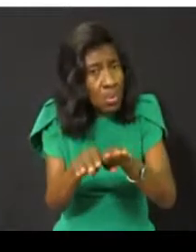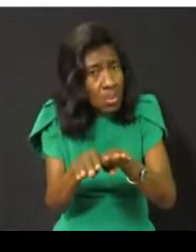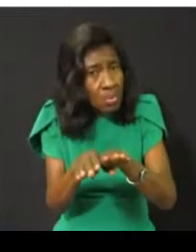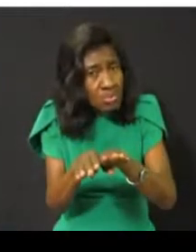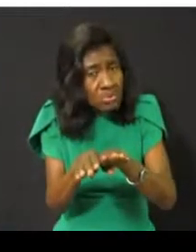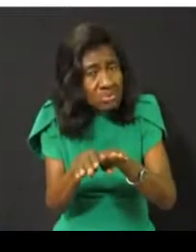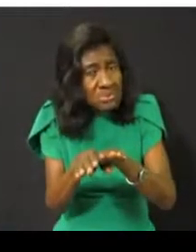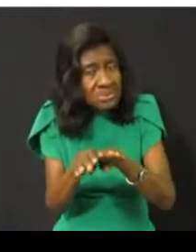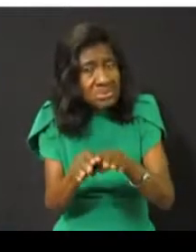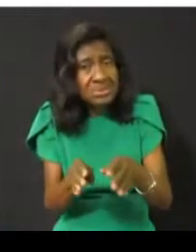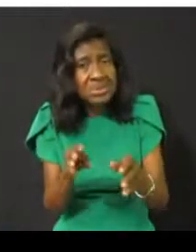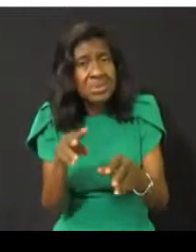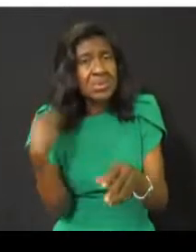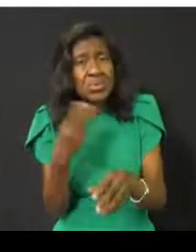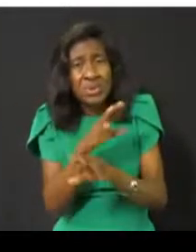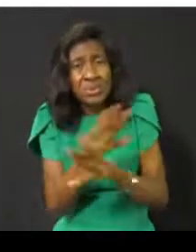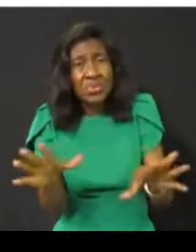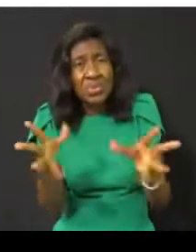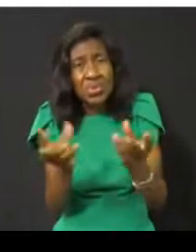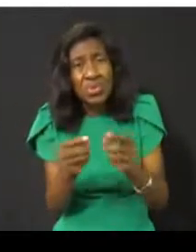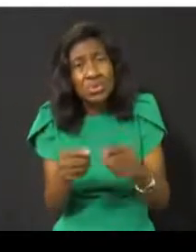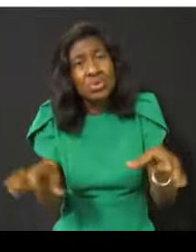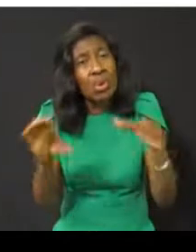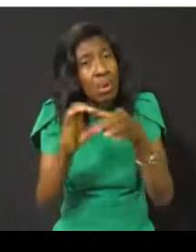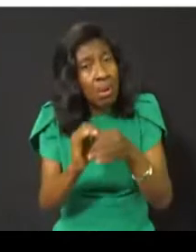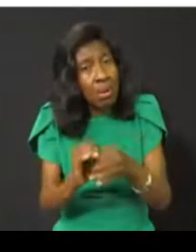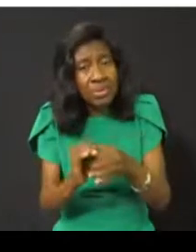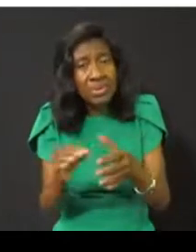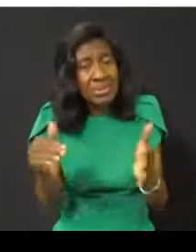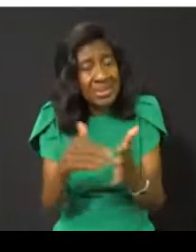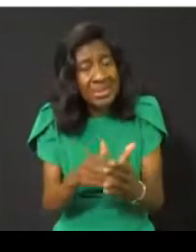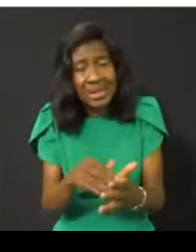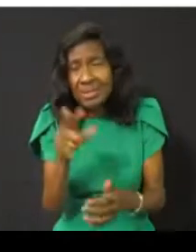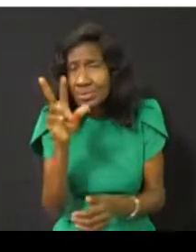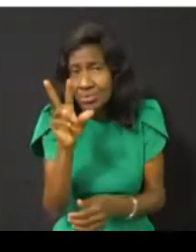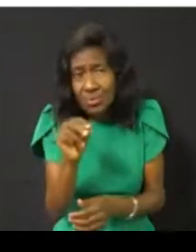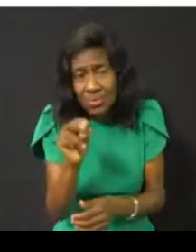been through it. It is not good.